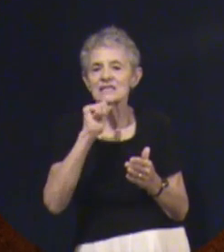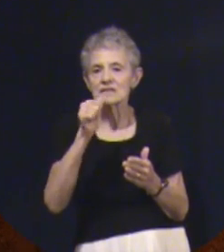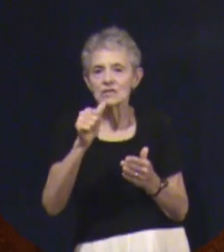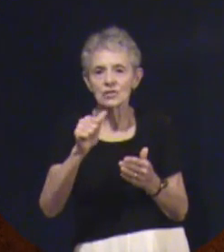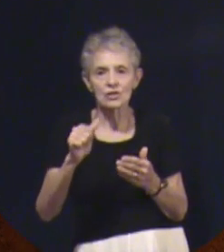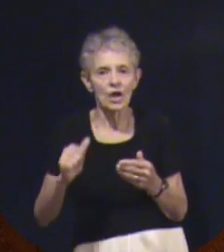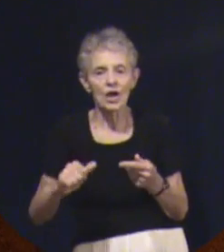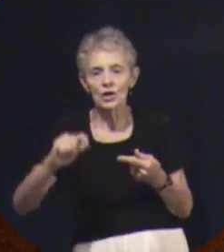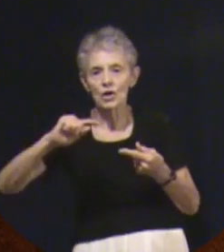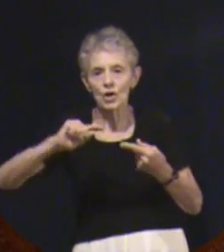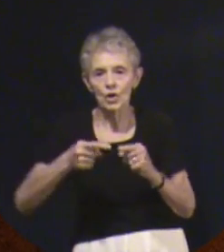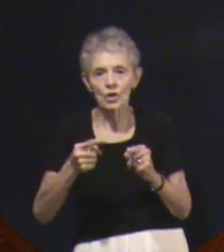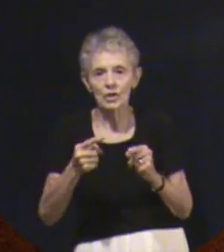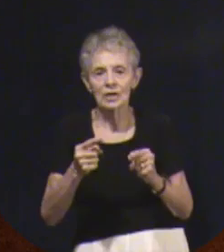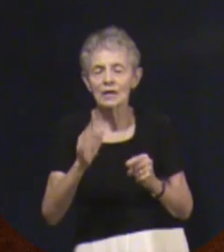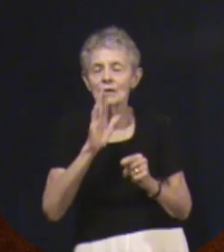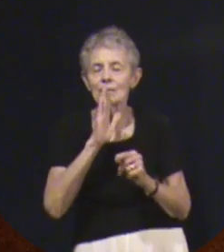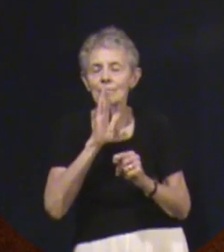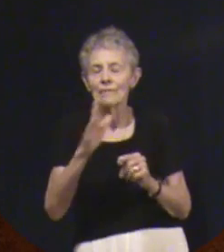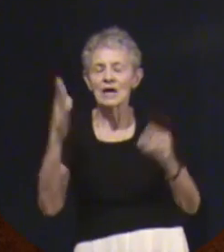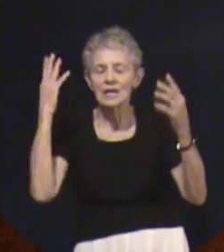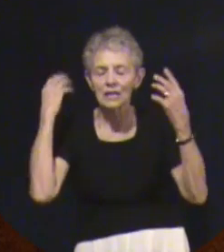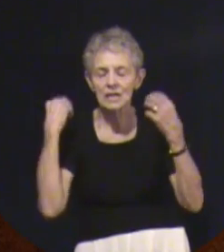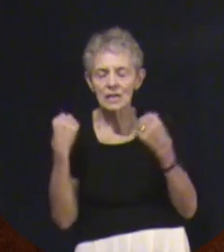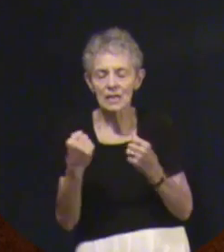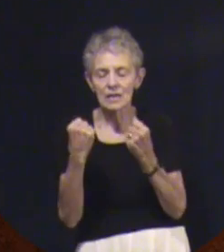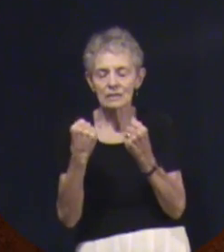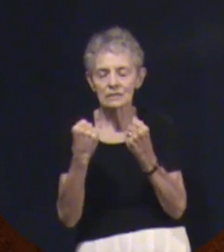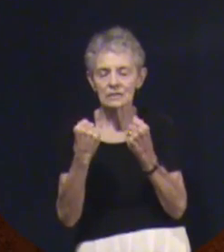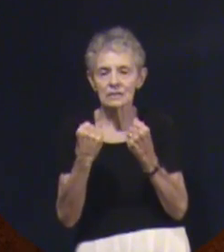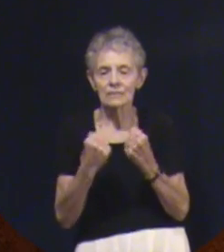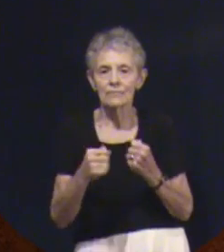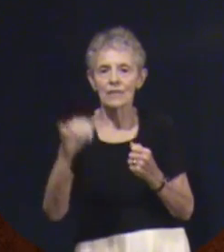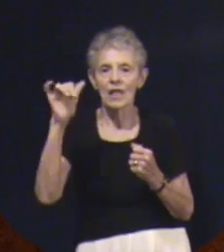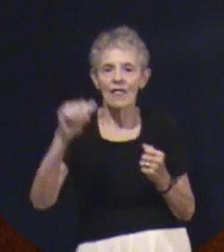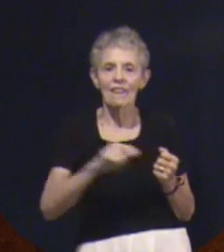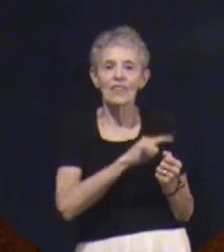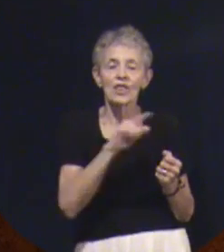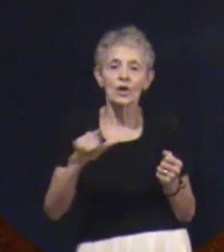healed. The word of the Lord.